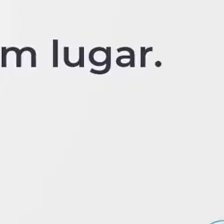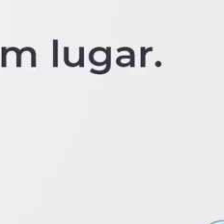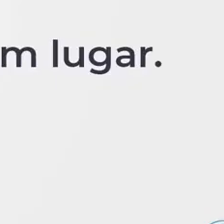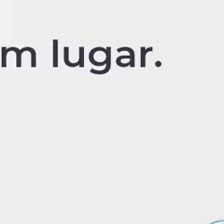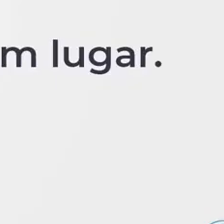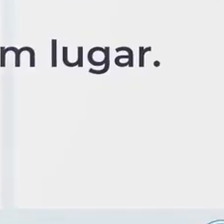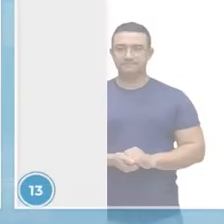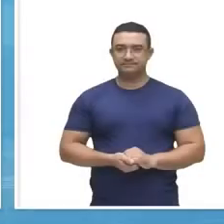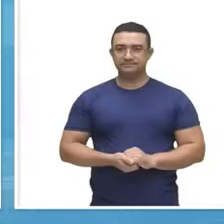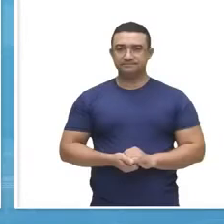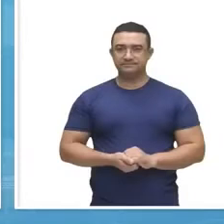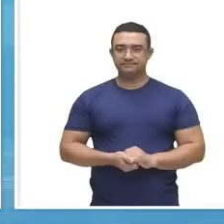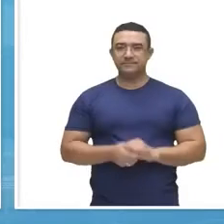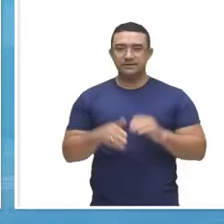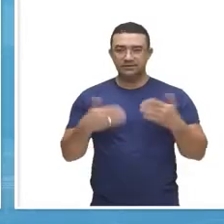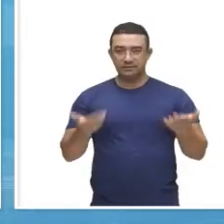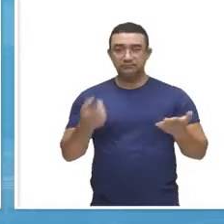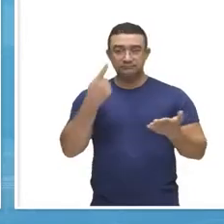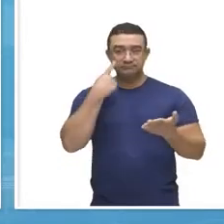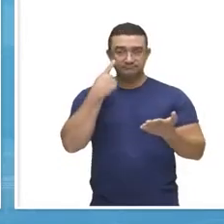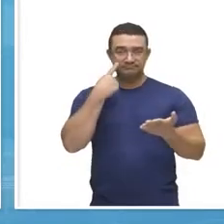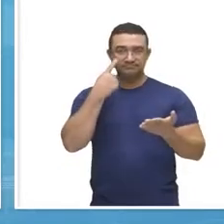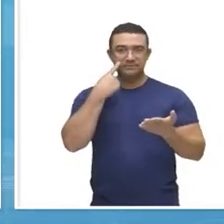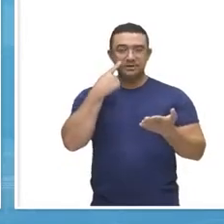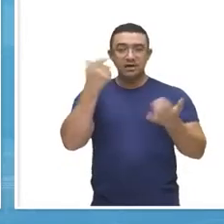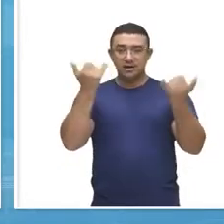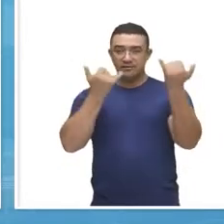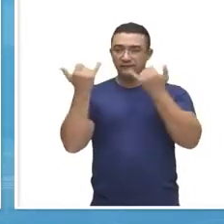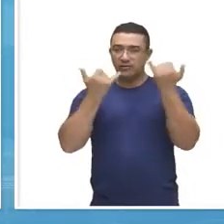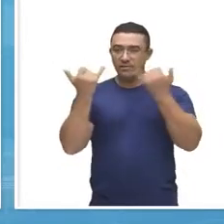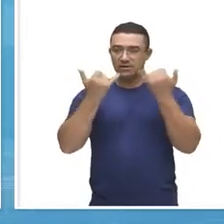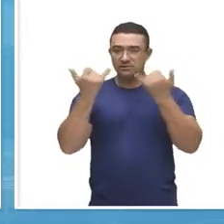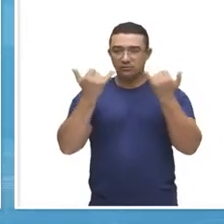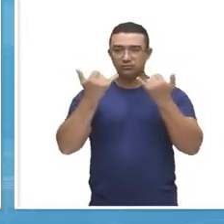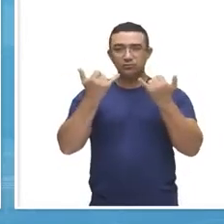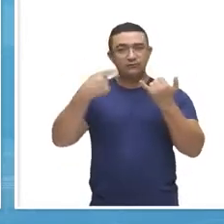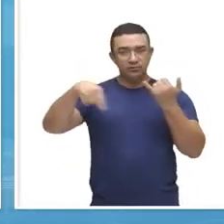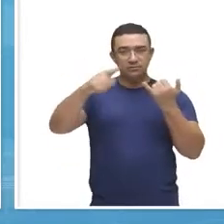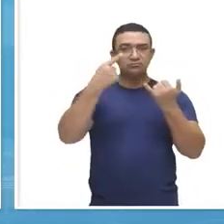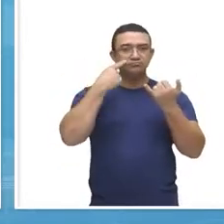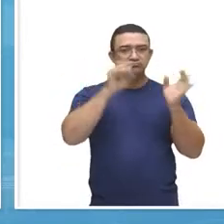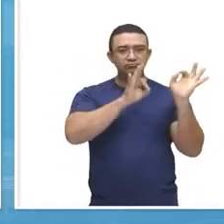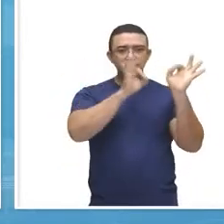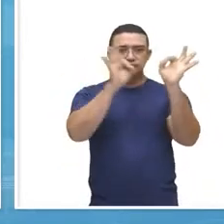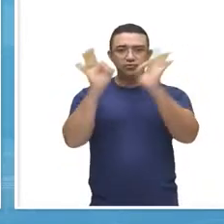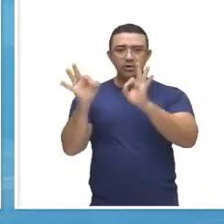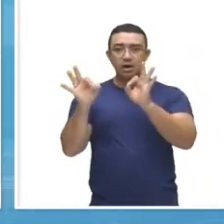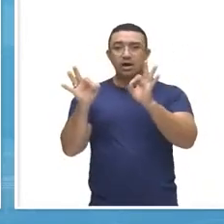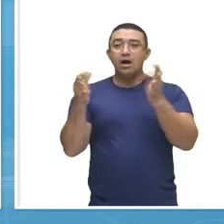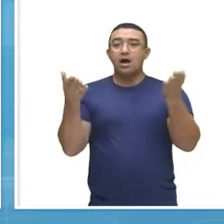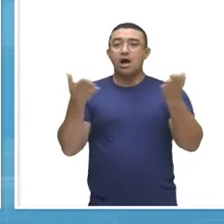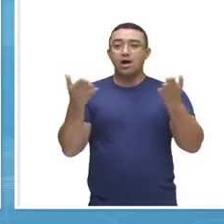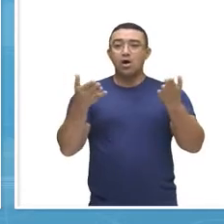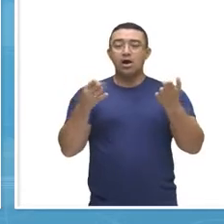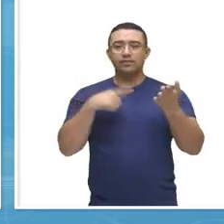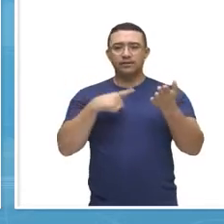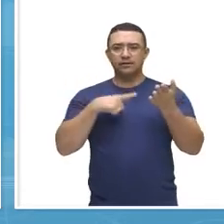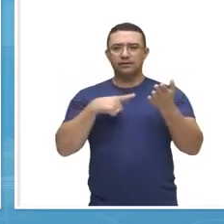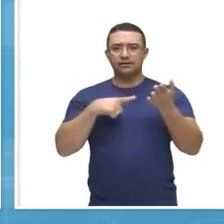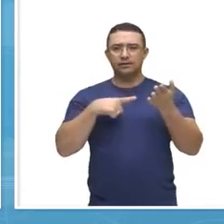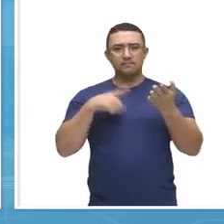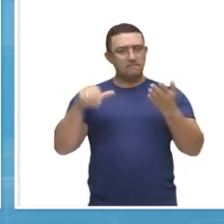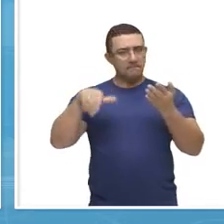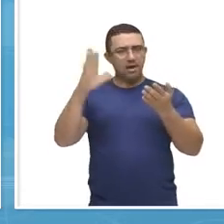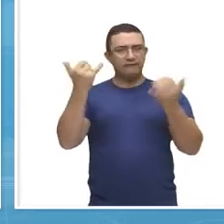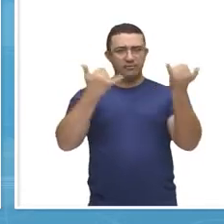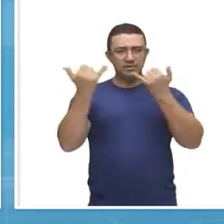Então, gente, nós vimos aí no nosso short dialogue, né, informações que vocês com certeza conseguiram acompanhar, mas agora a gente vai ver algumas informações aí retiradas